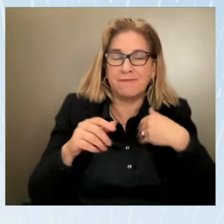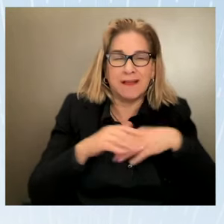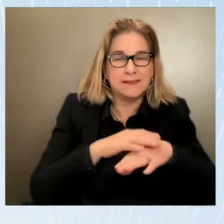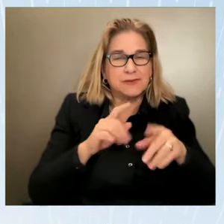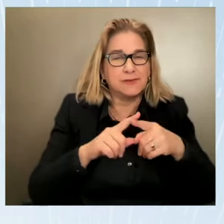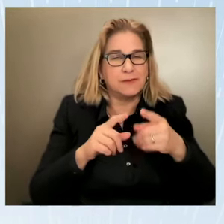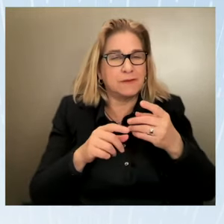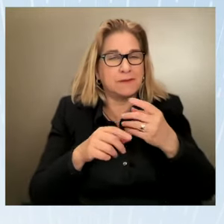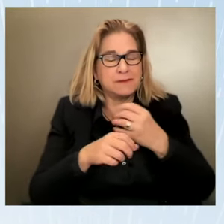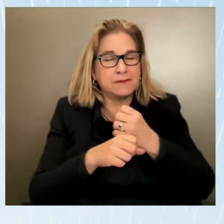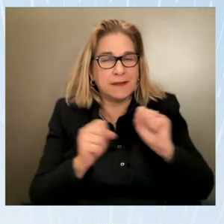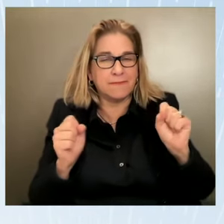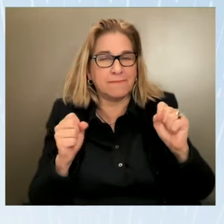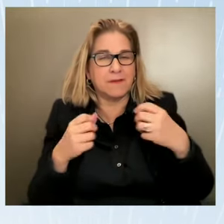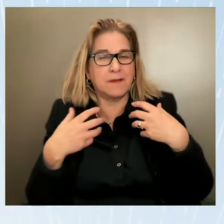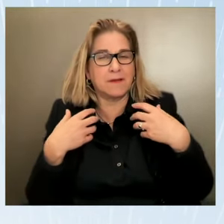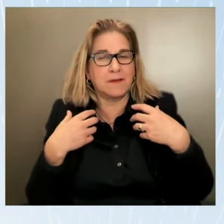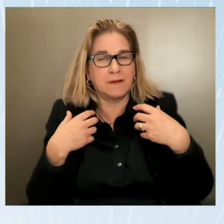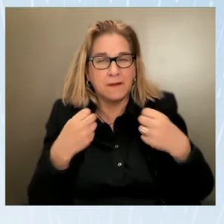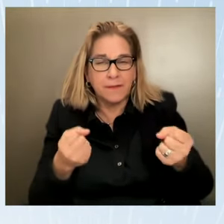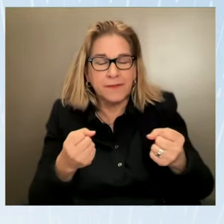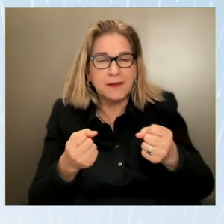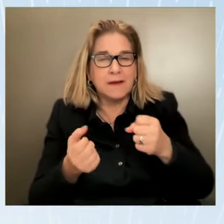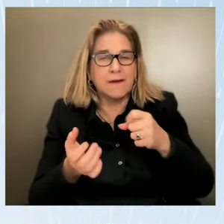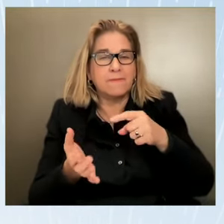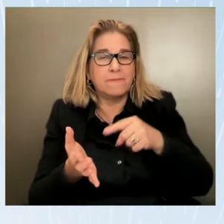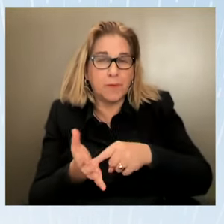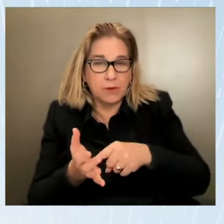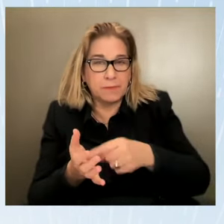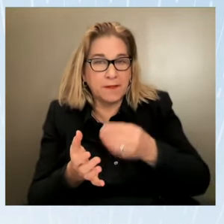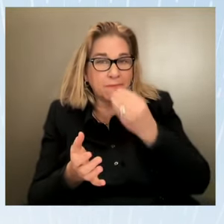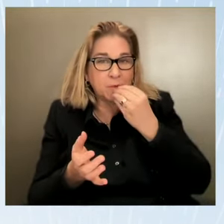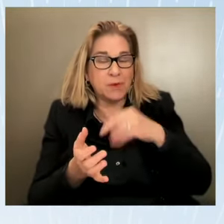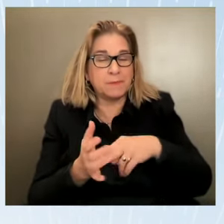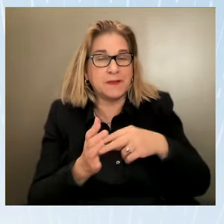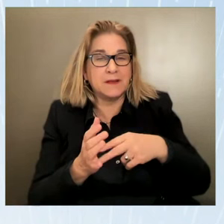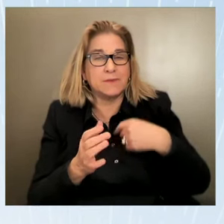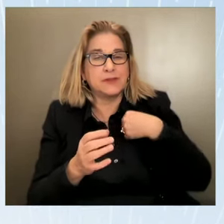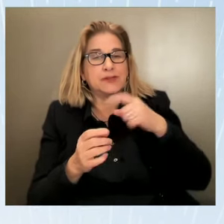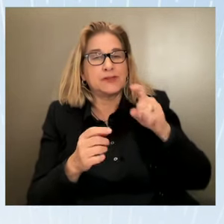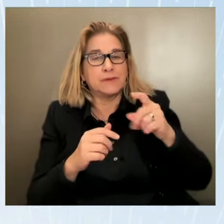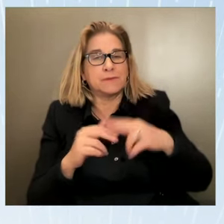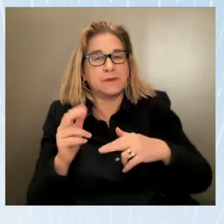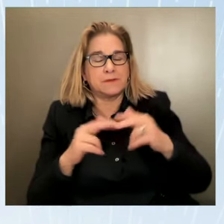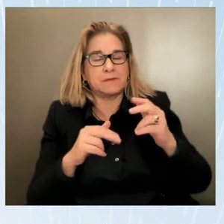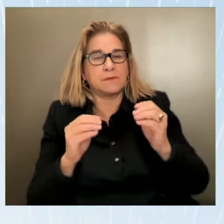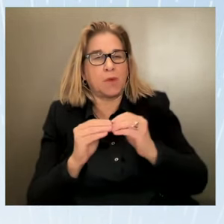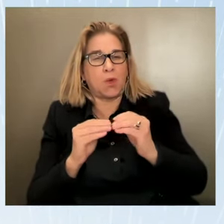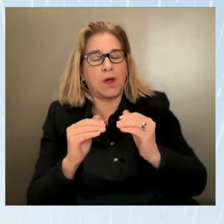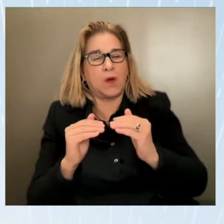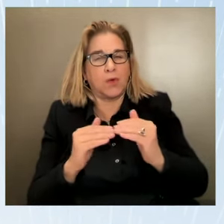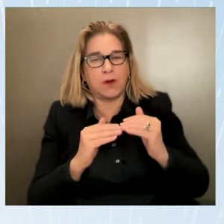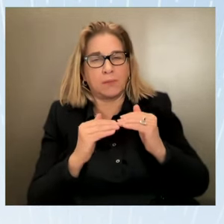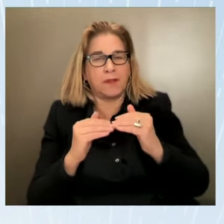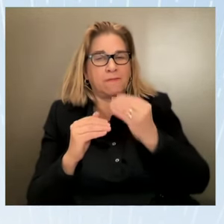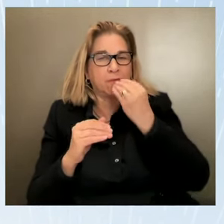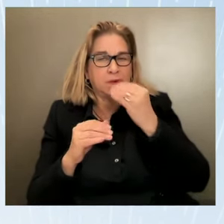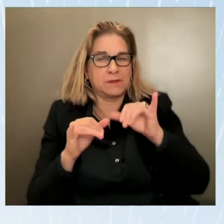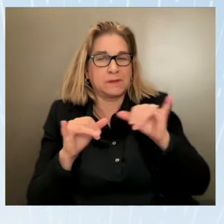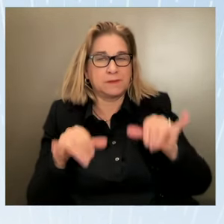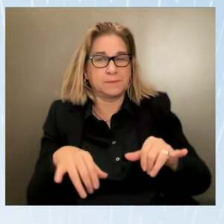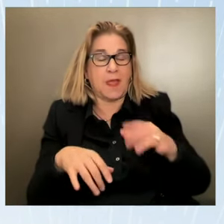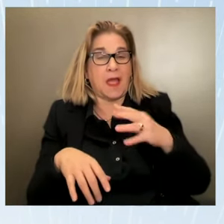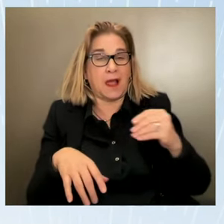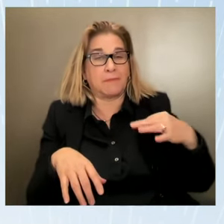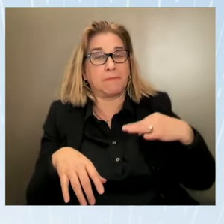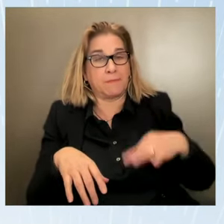and resilient food system that benefits workers, producers, and consumers. And at USDA, we have two efforts underway with